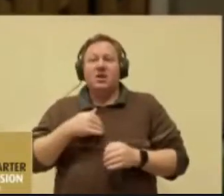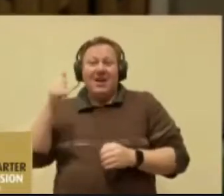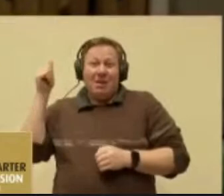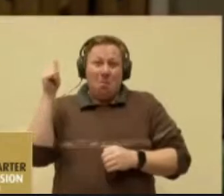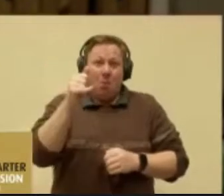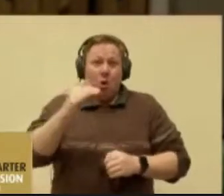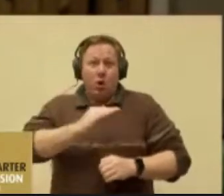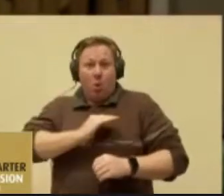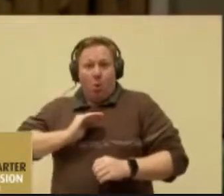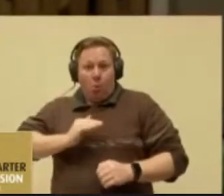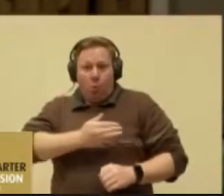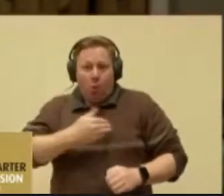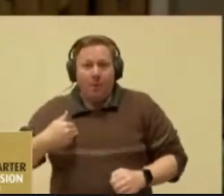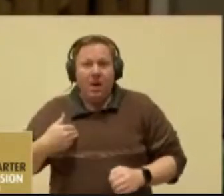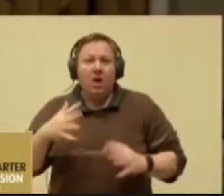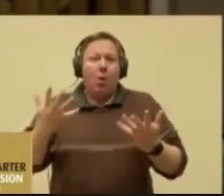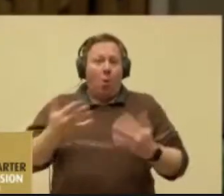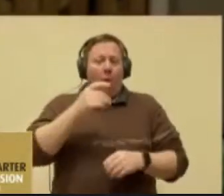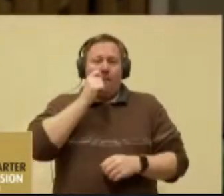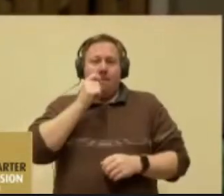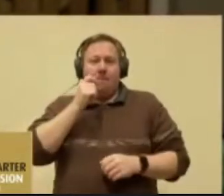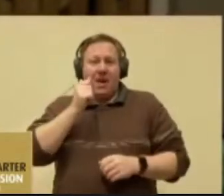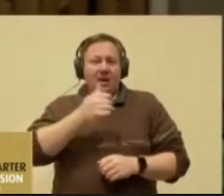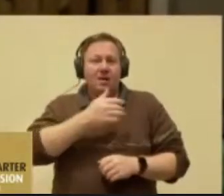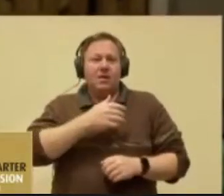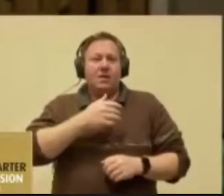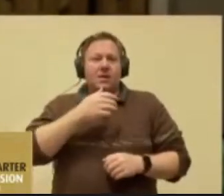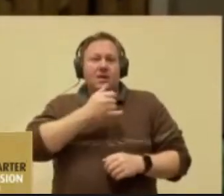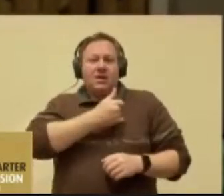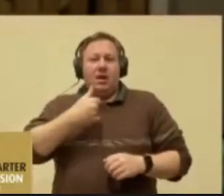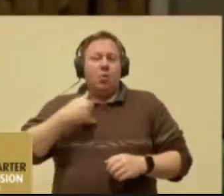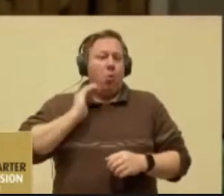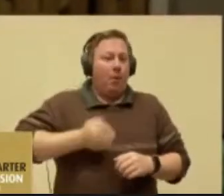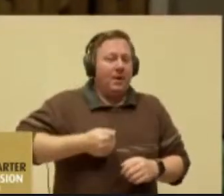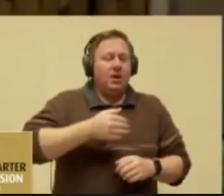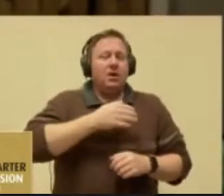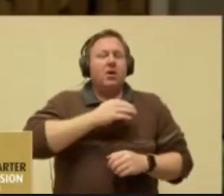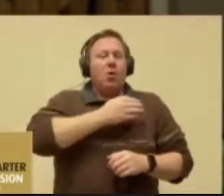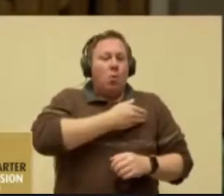a woman or a woman kills a man will be killed